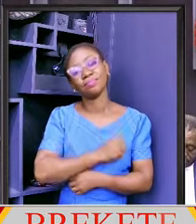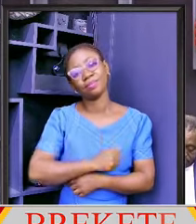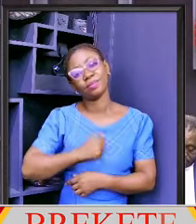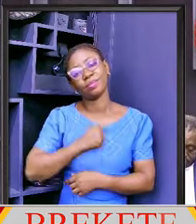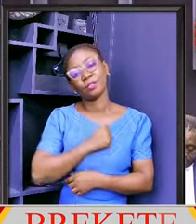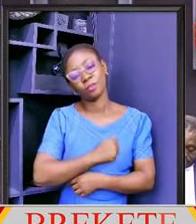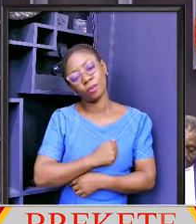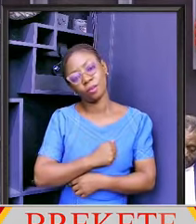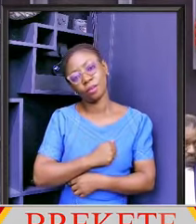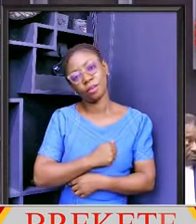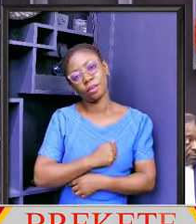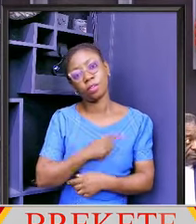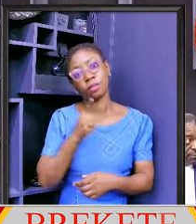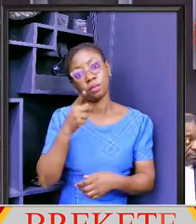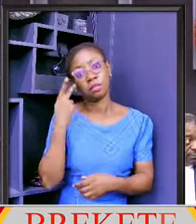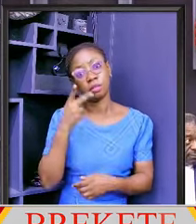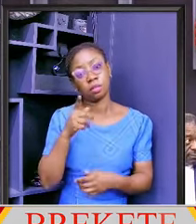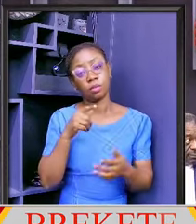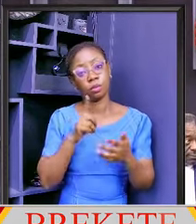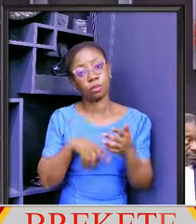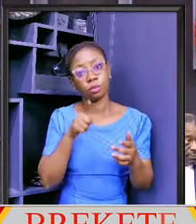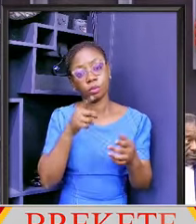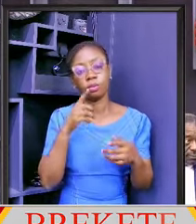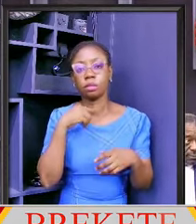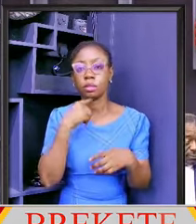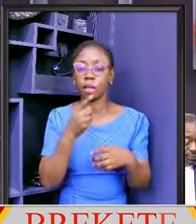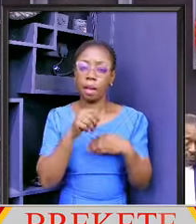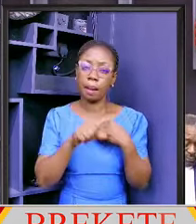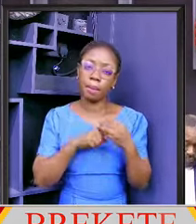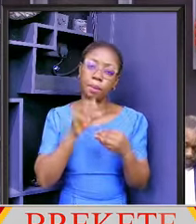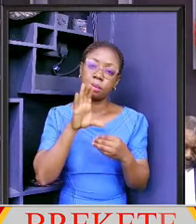sir, sorry. You see this the way you talk about CAC.